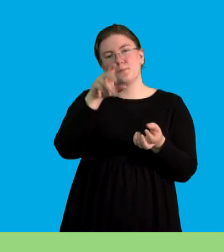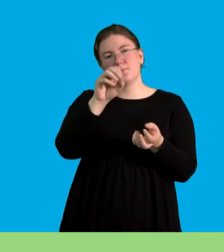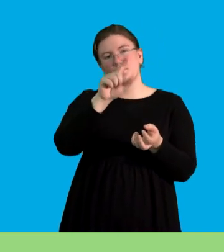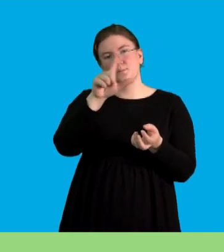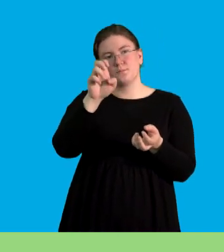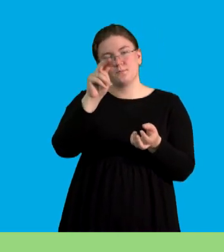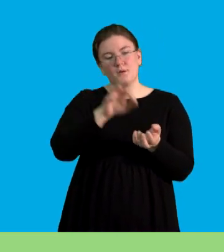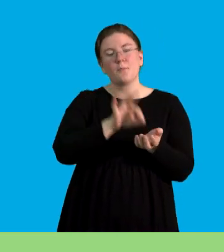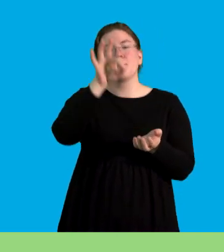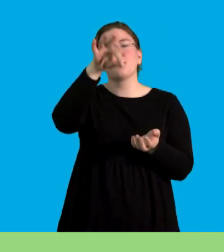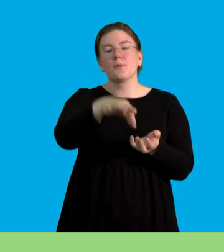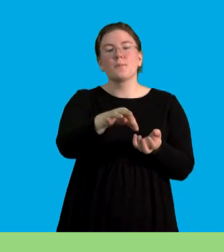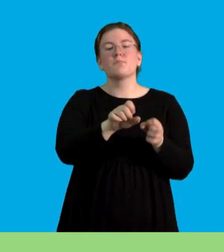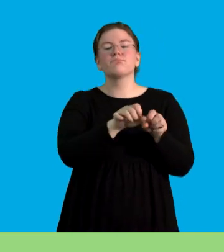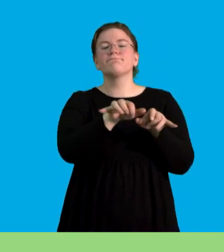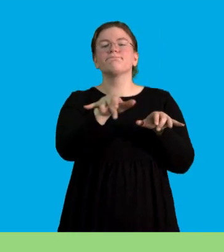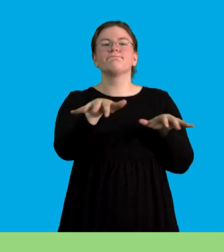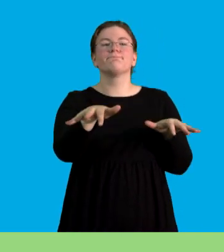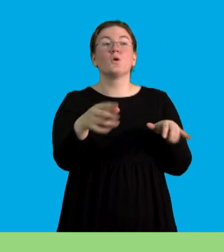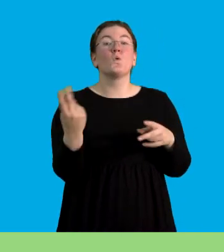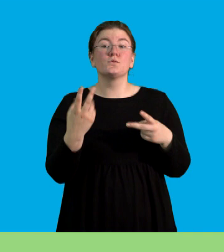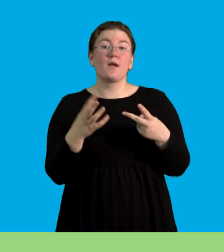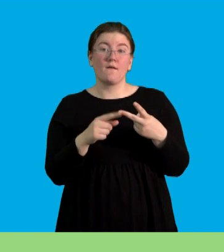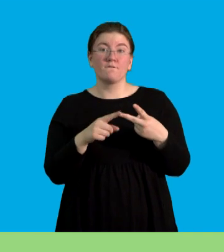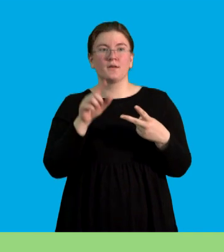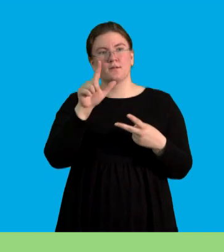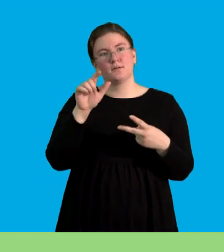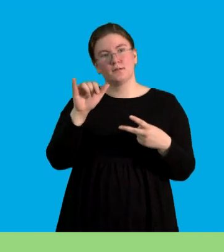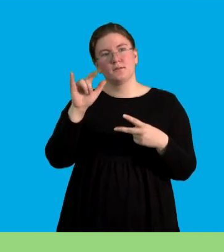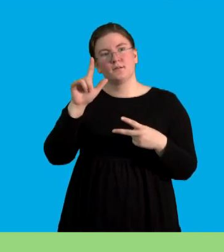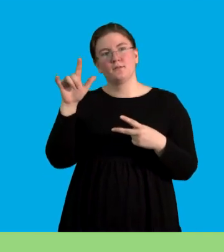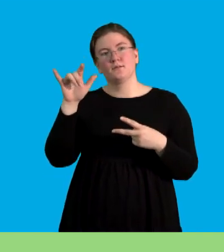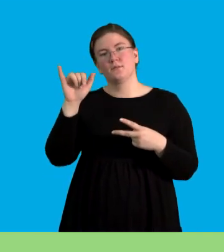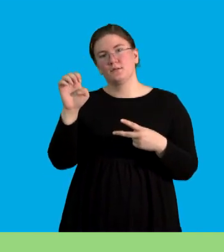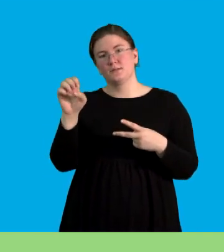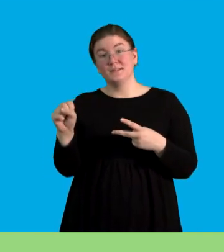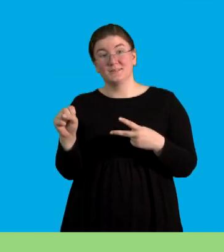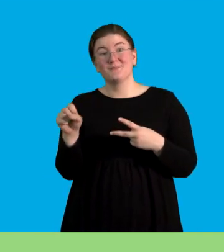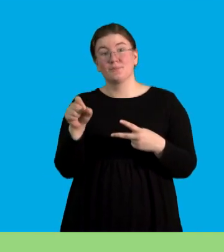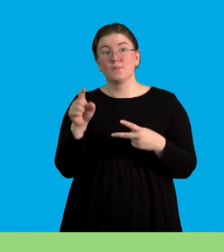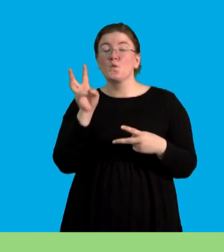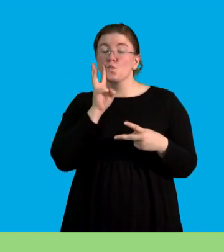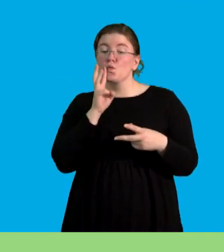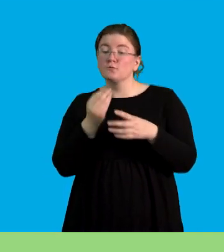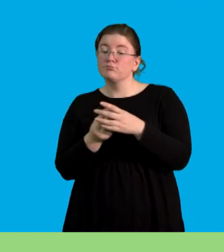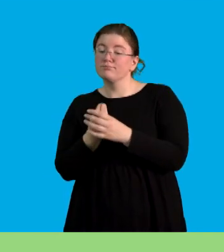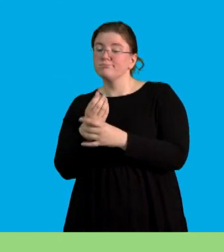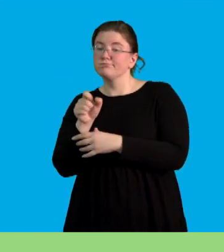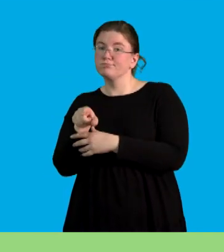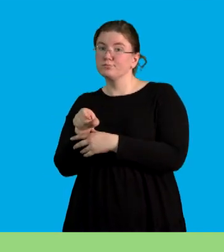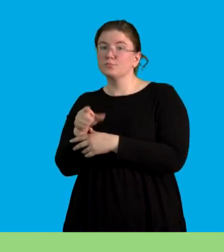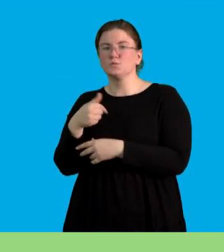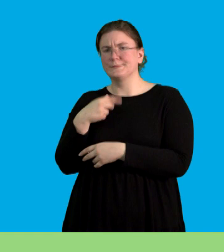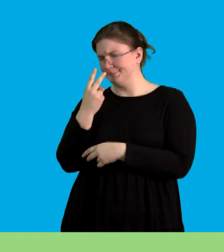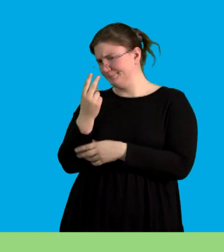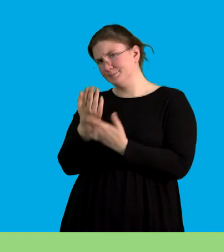These are plants that grow in water and have the following adaptations. Okay, as you can see